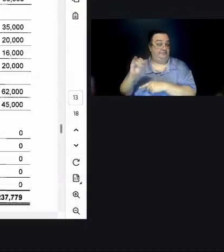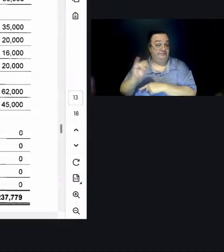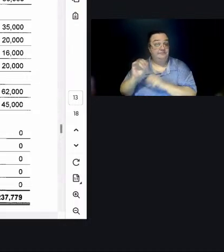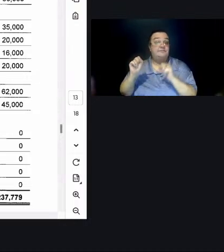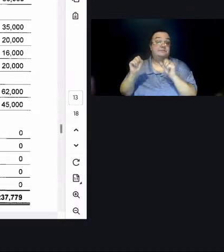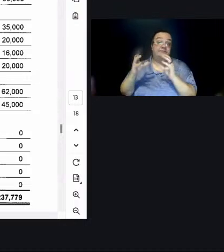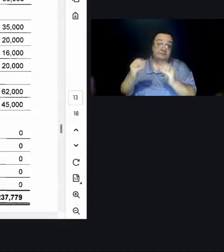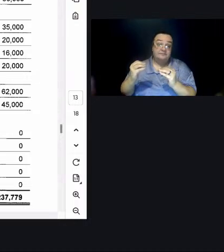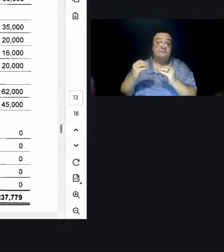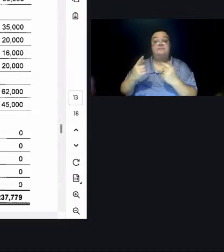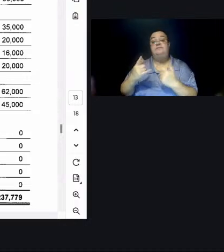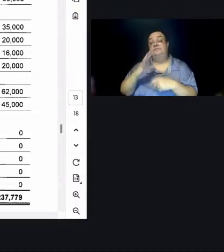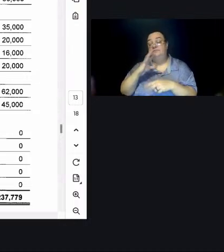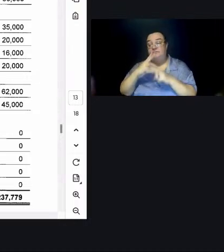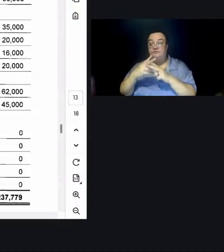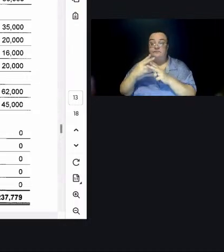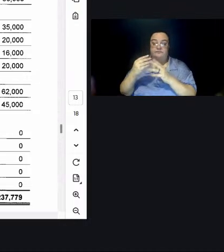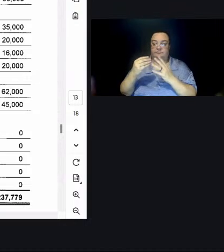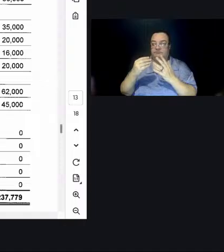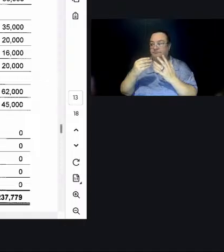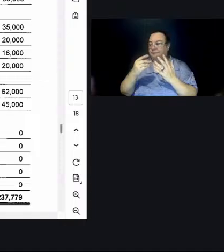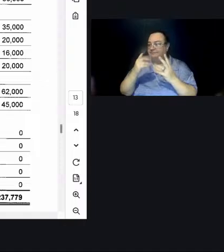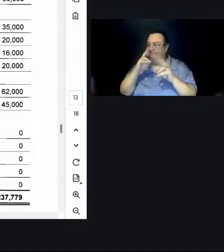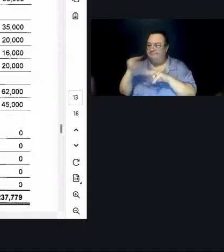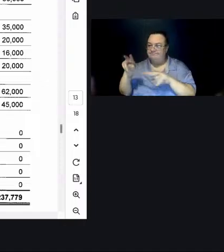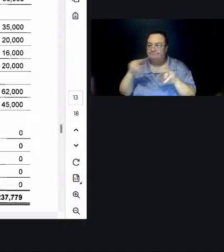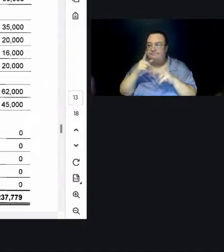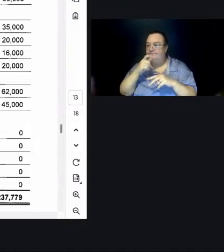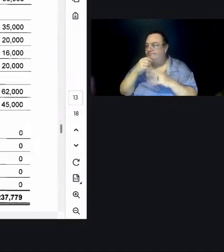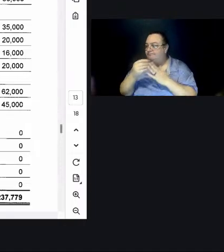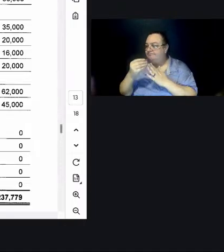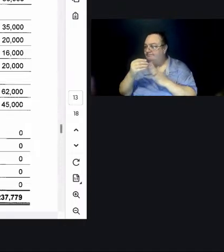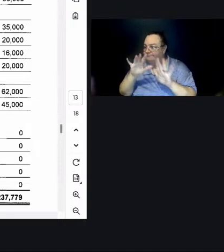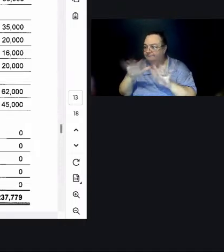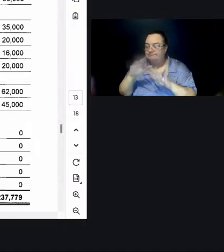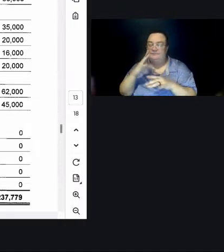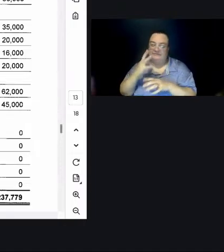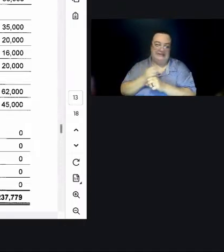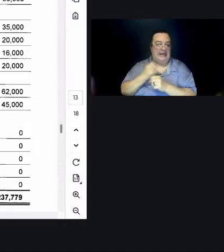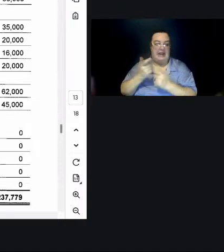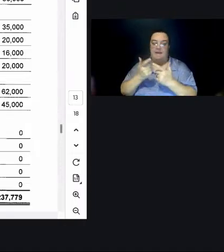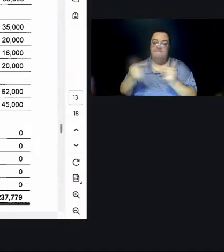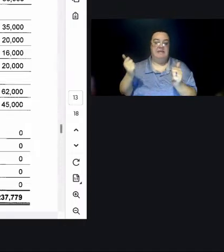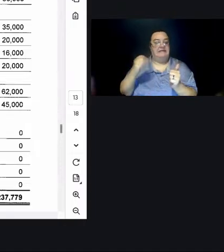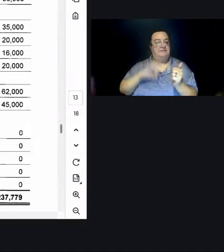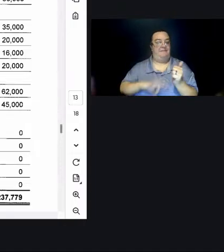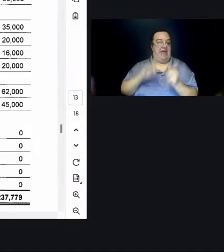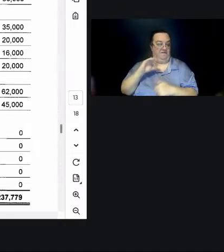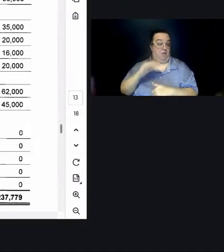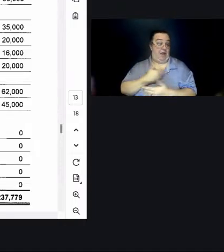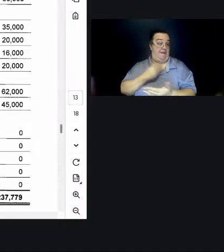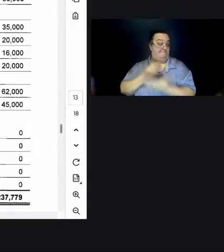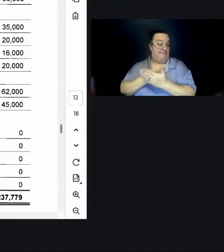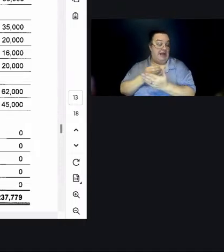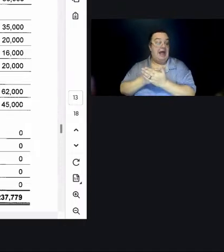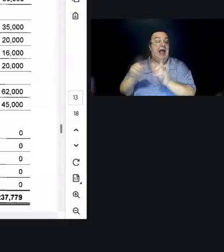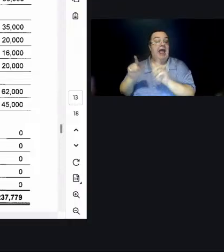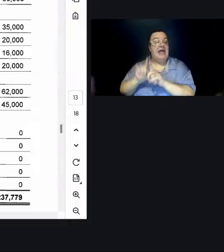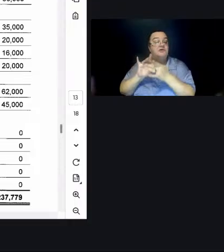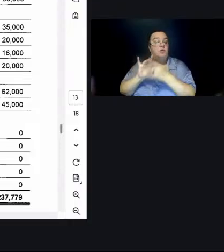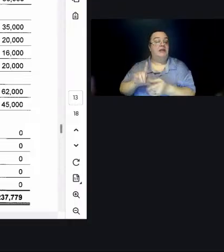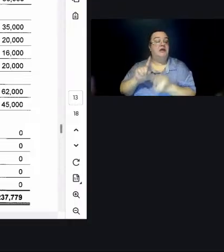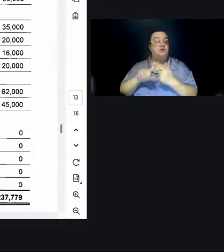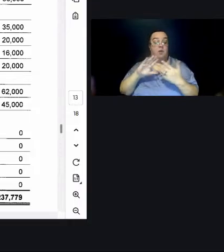far as shopping this out, we're getting the best bang for our buck as it relates to a municipality with a